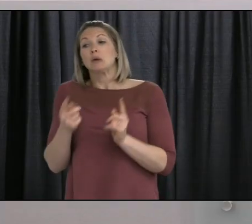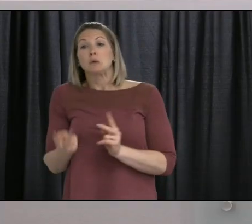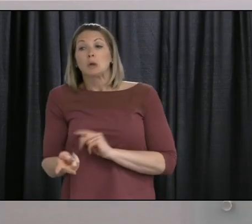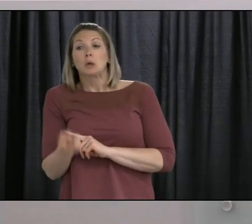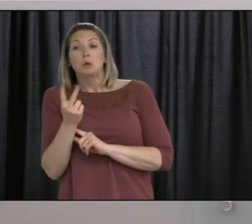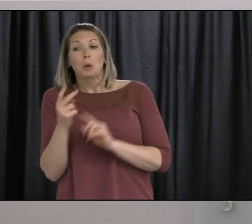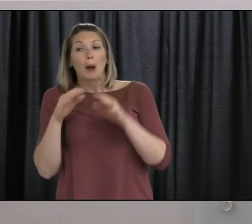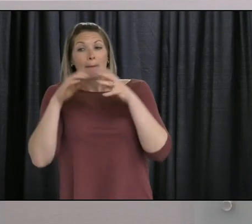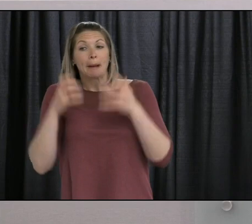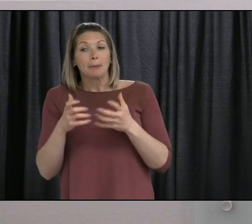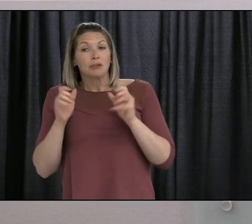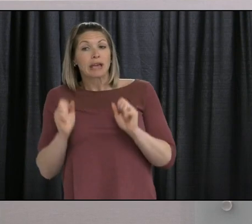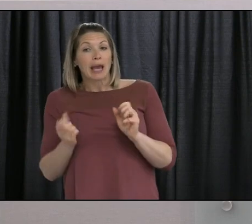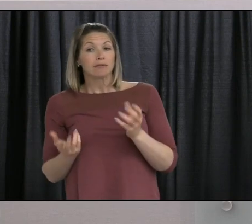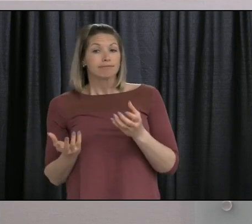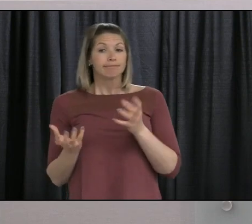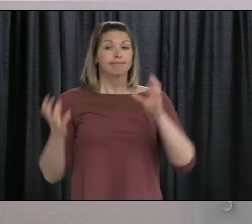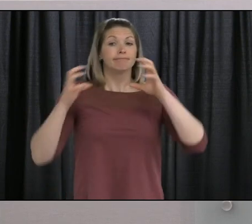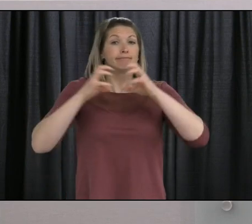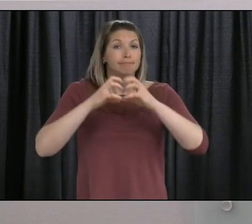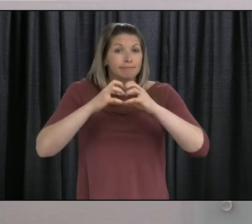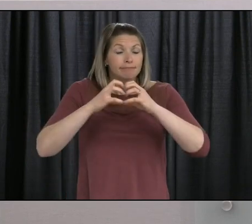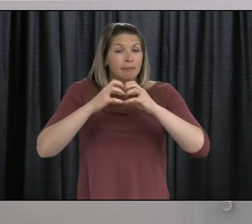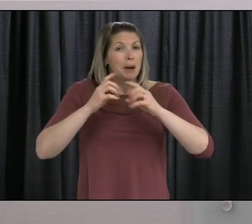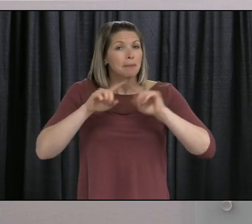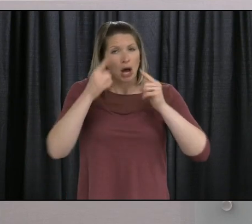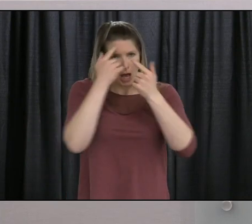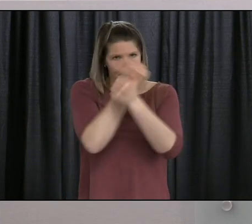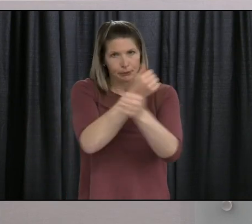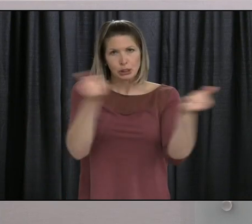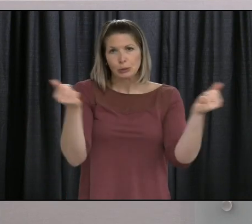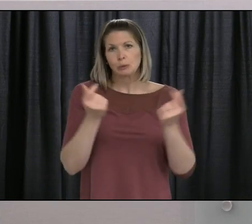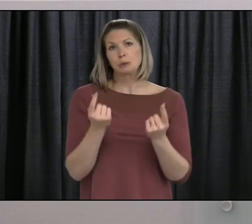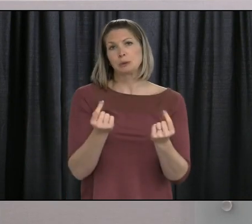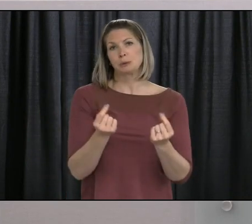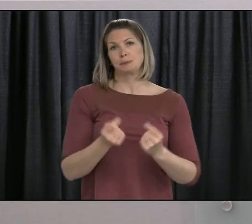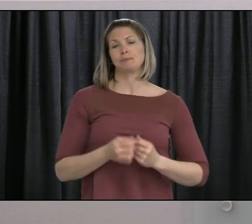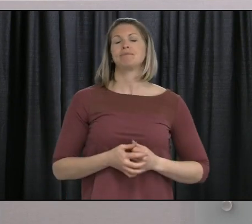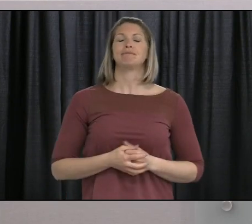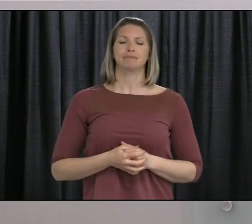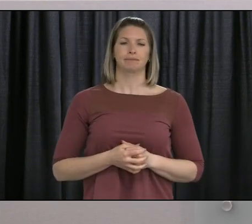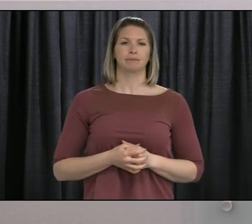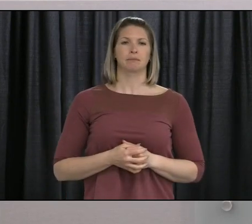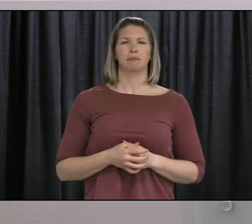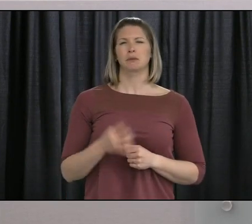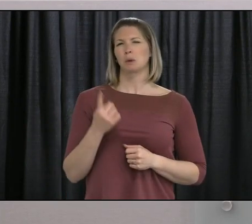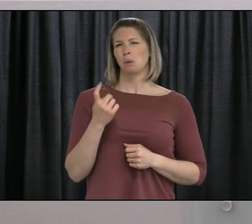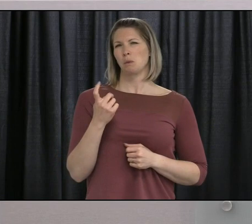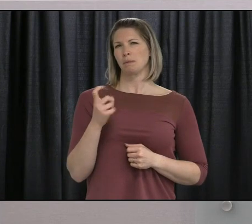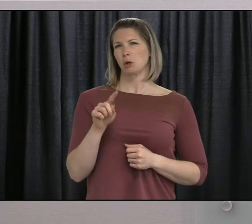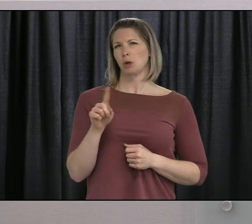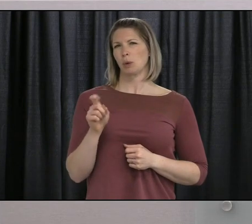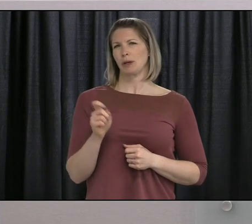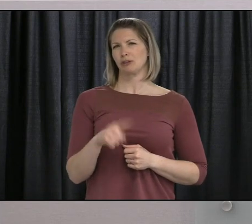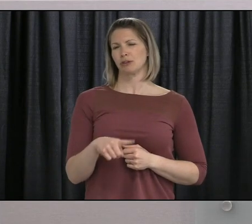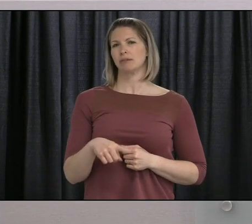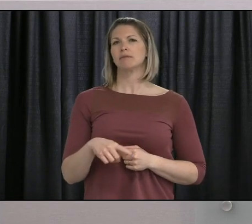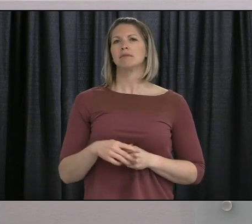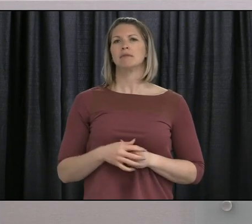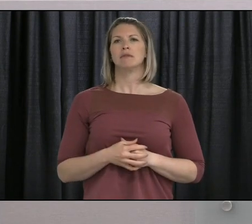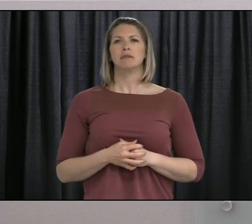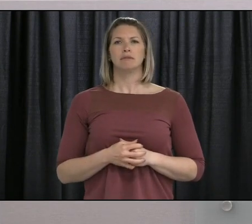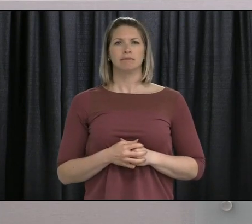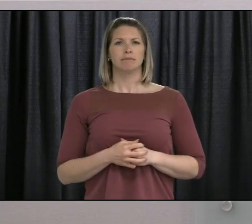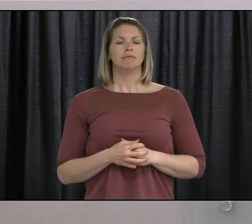Okay, thank you. And Dr. Fitzgerald just had one question. I mentioned tennis the other day. You mentioned dog